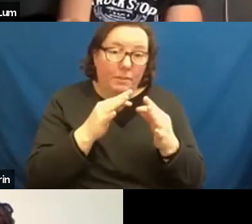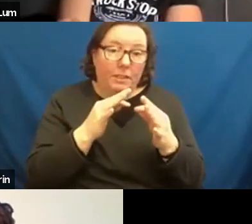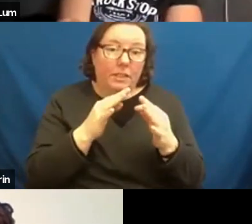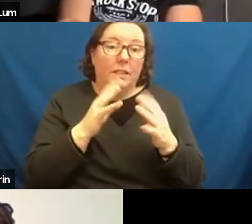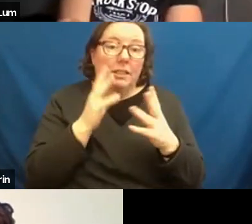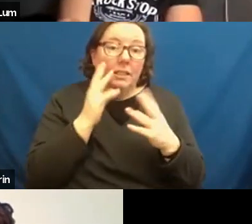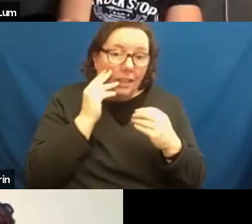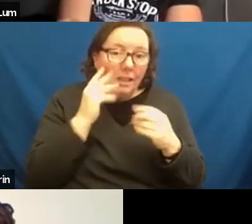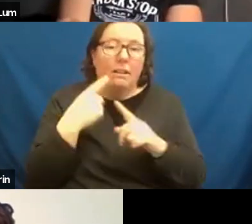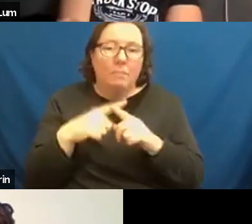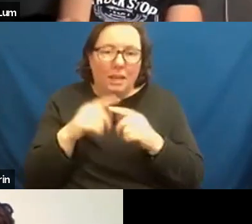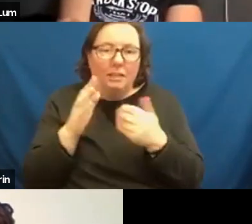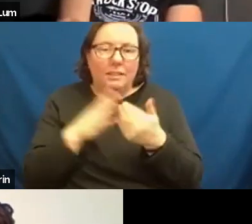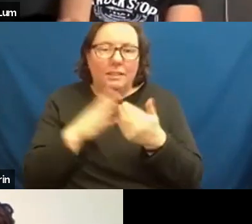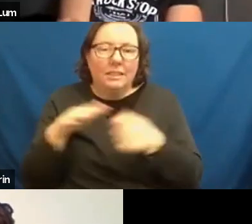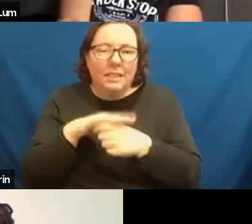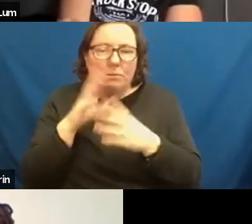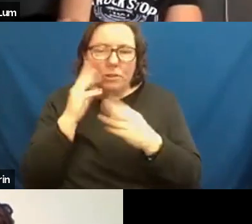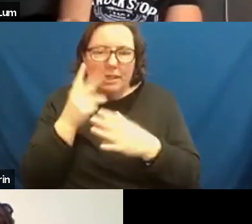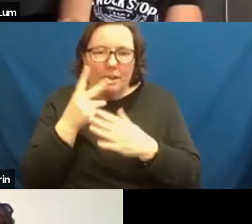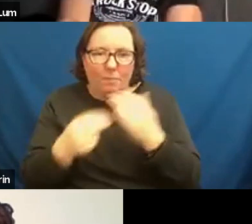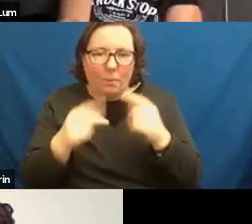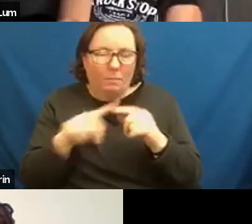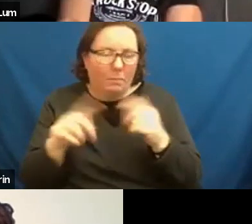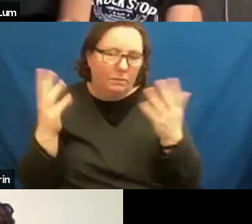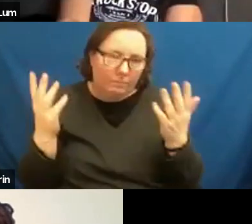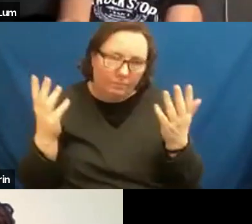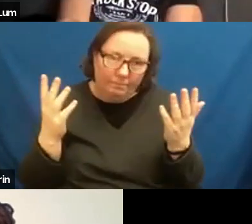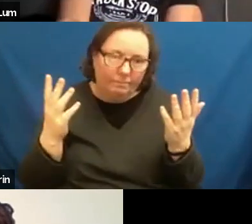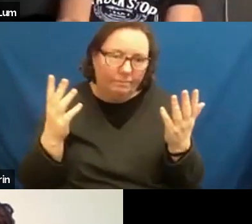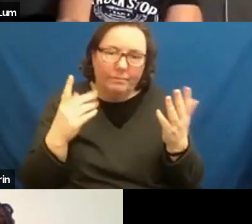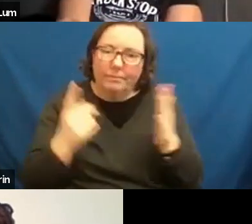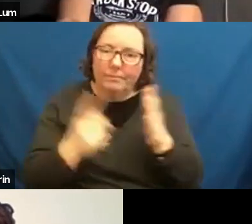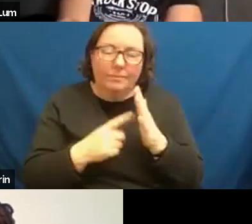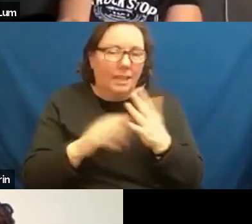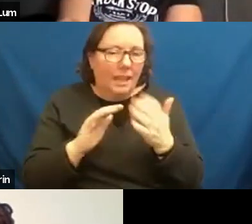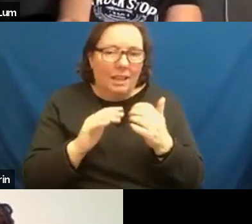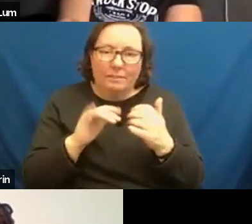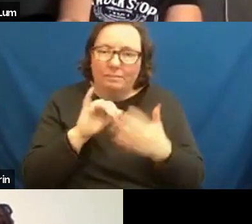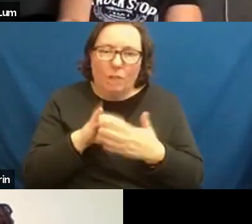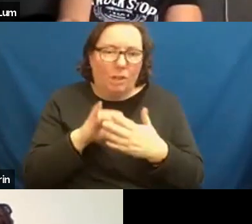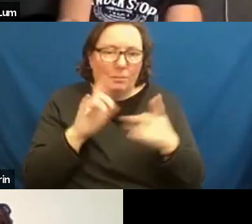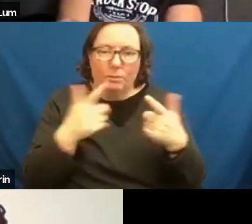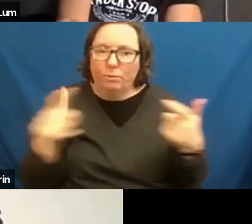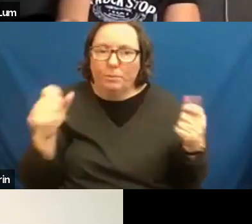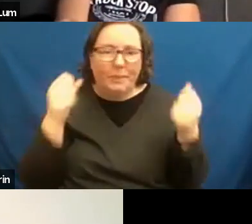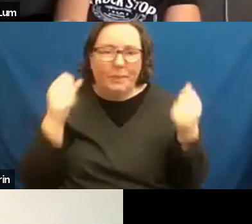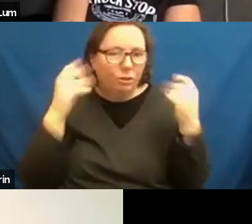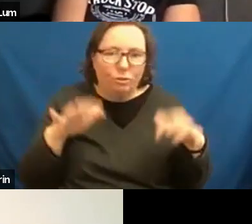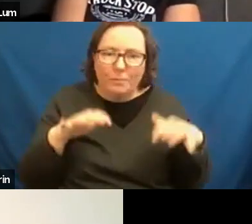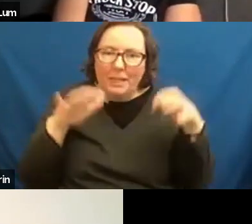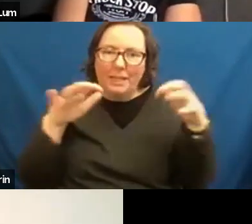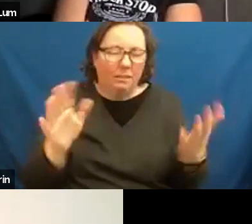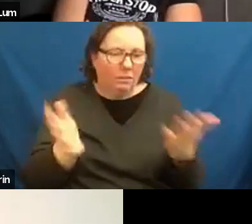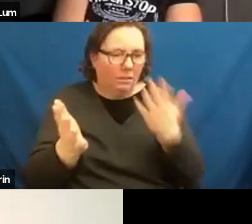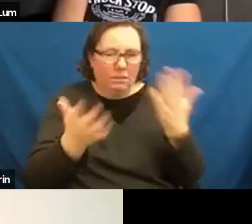data. But there are questions of administrability that come into play.